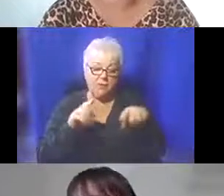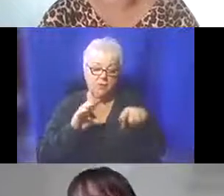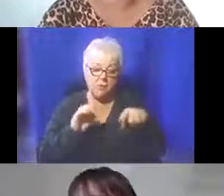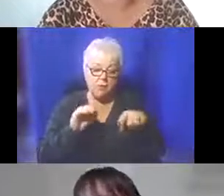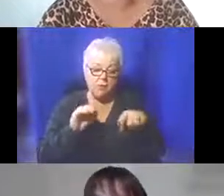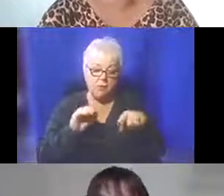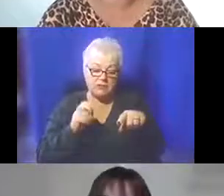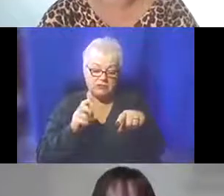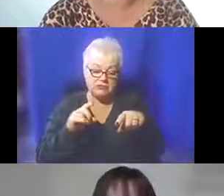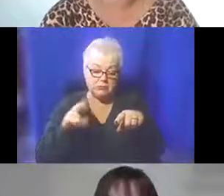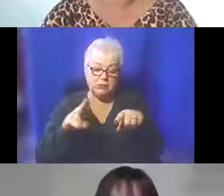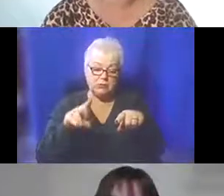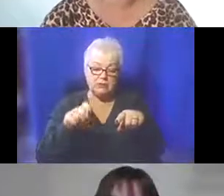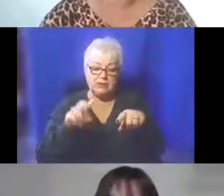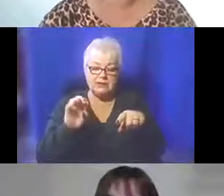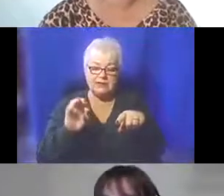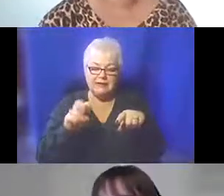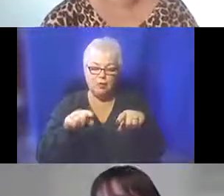volunteercap@ohsu.edu.